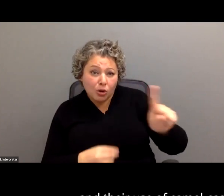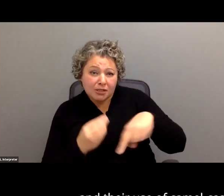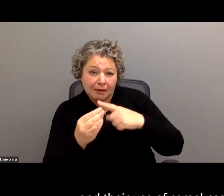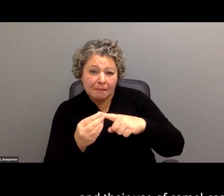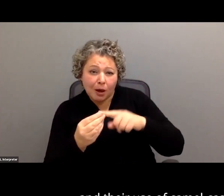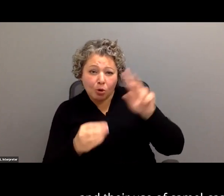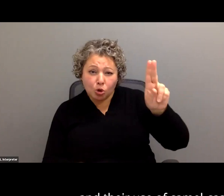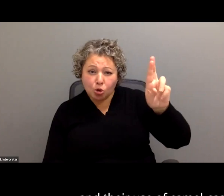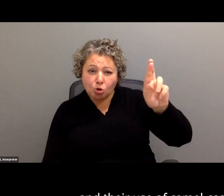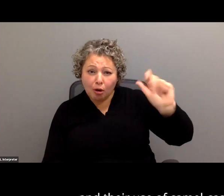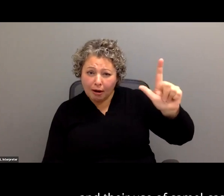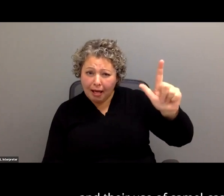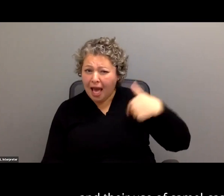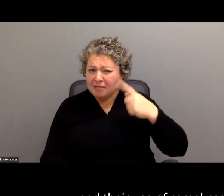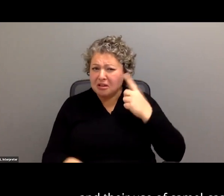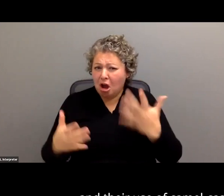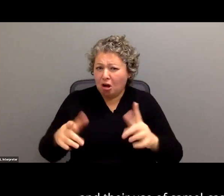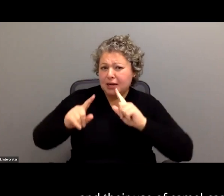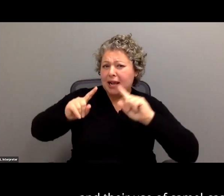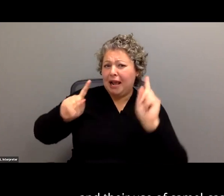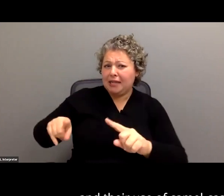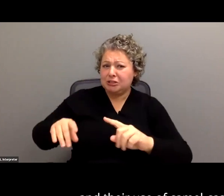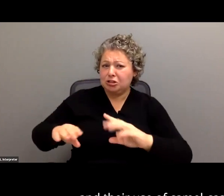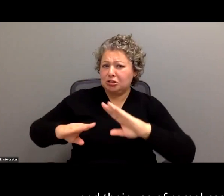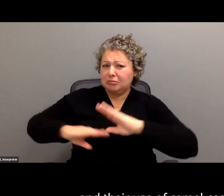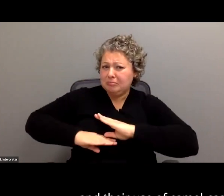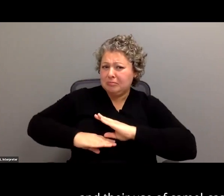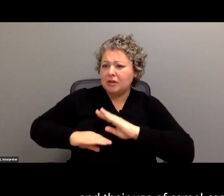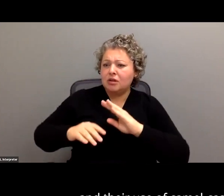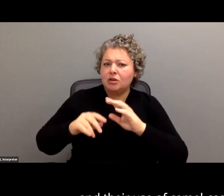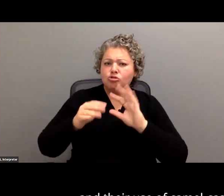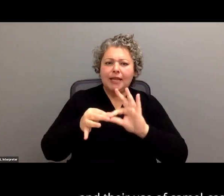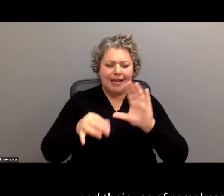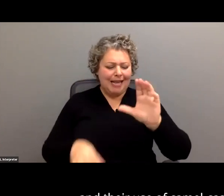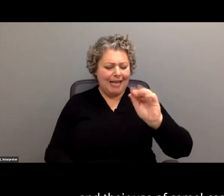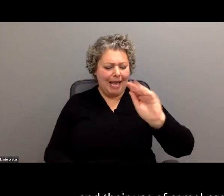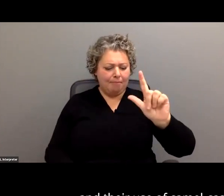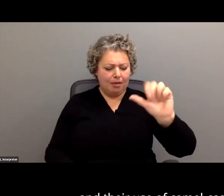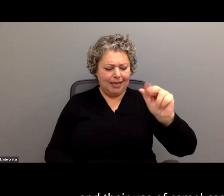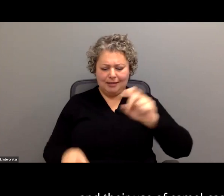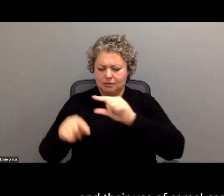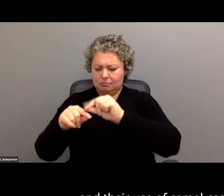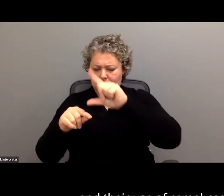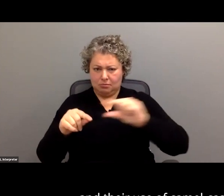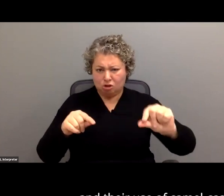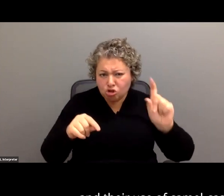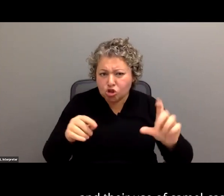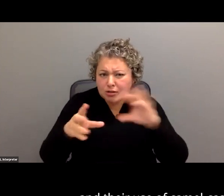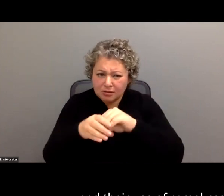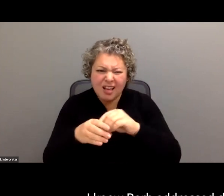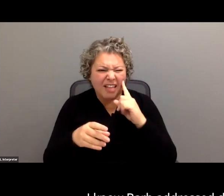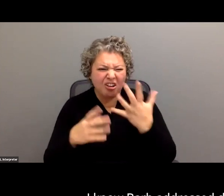the using of camel casing for that. But I also wanted to say, if you're putting text links